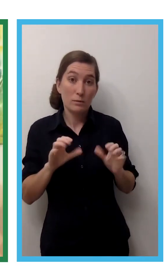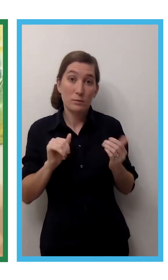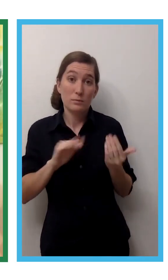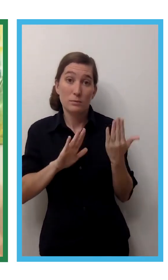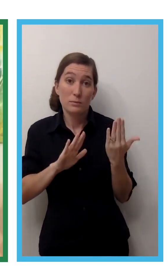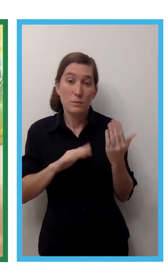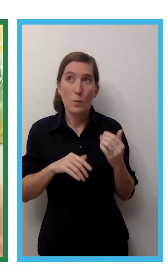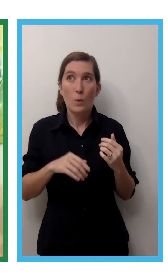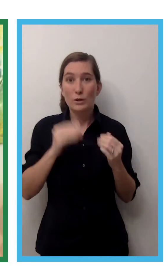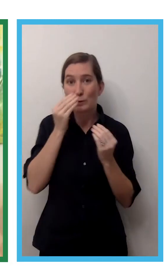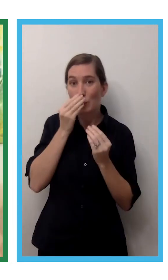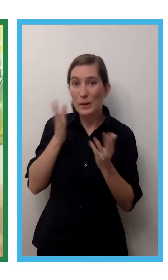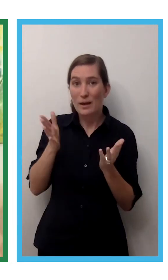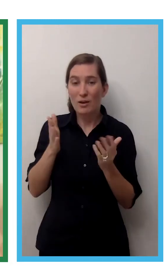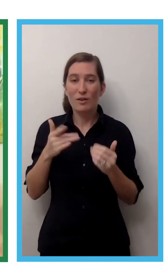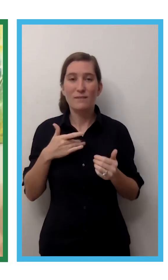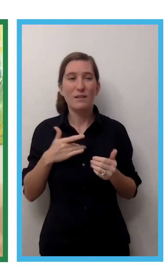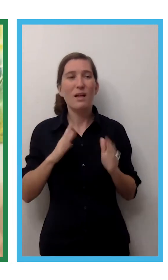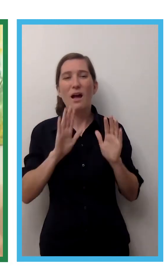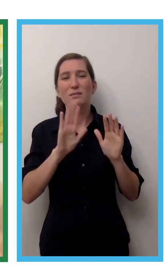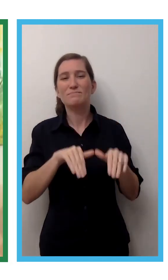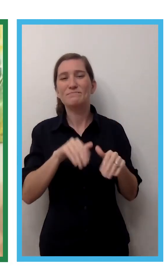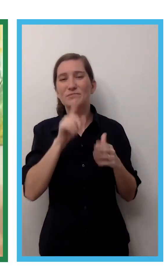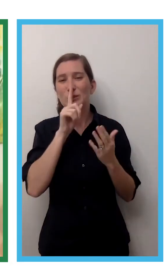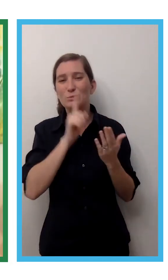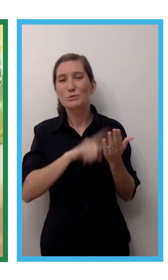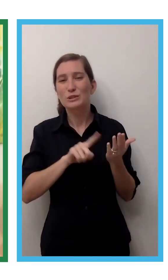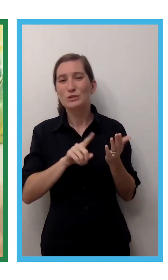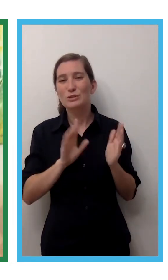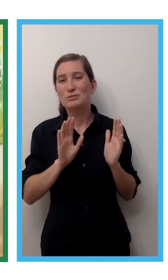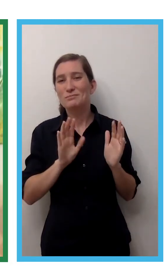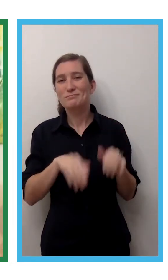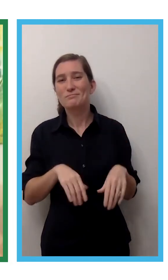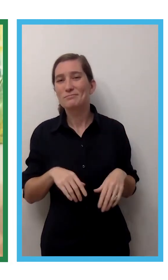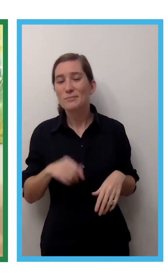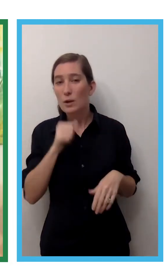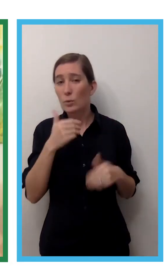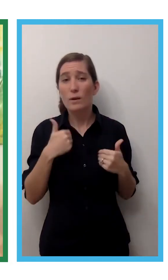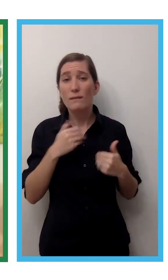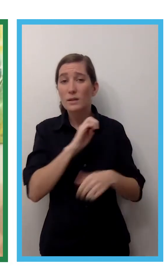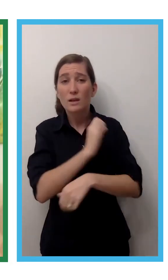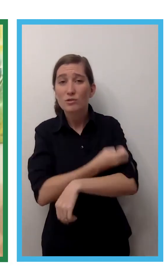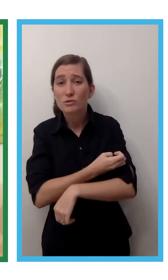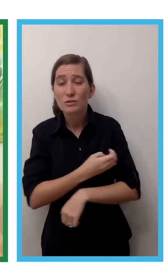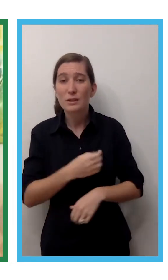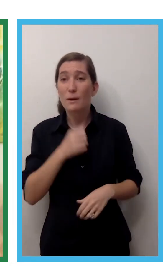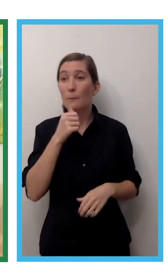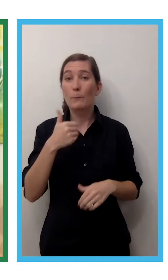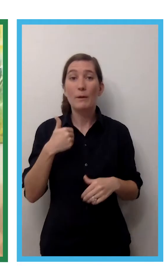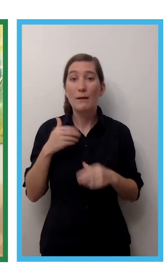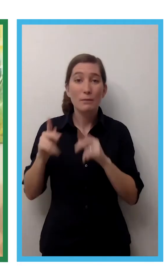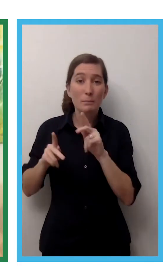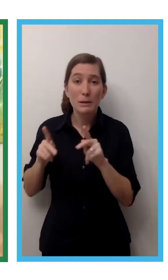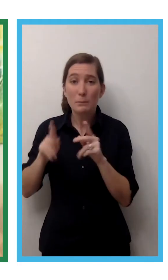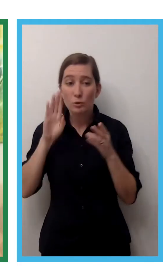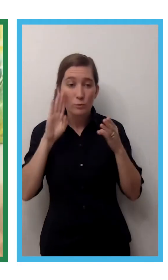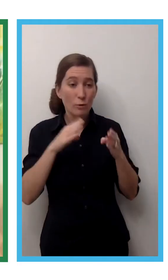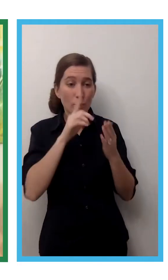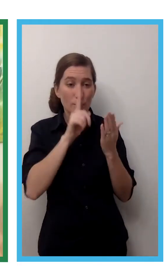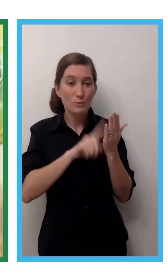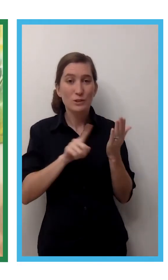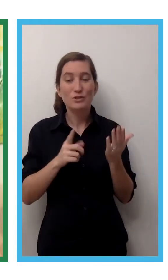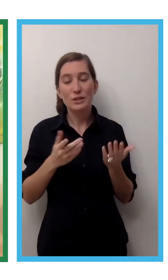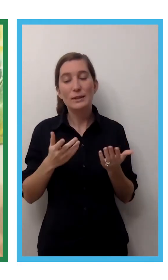if I don't feel like I have the bandwidth to deal with it right now? Then it's easy to kind of keep falling down on the